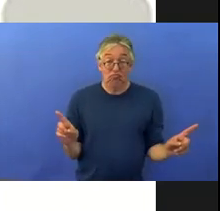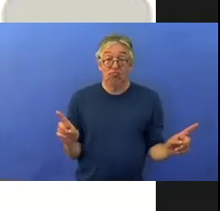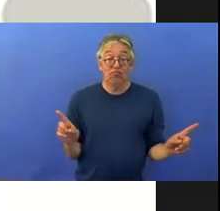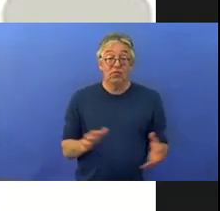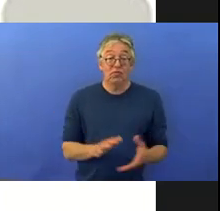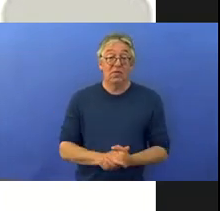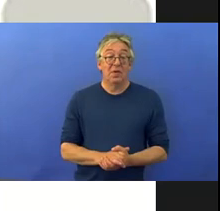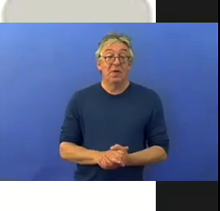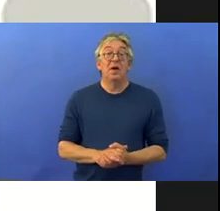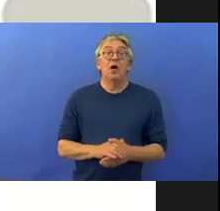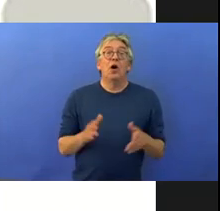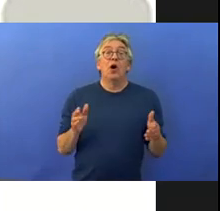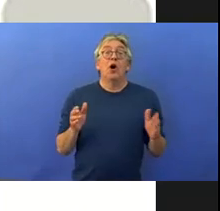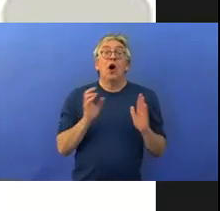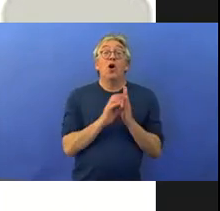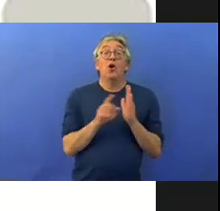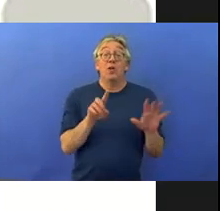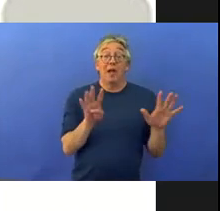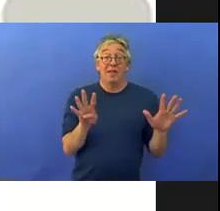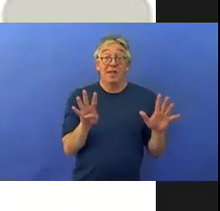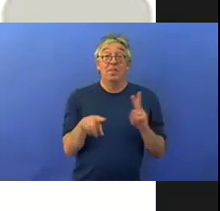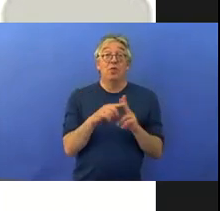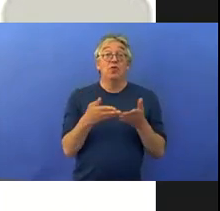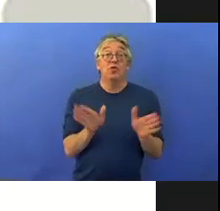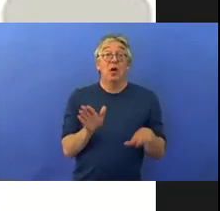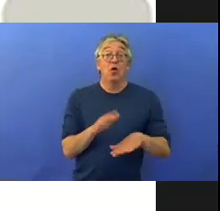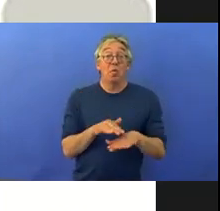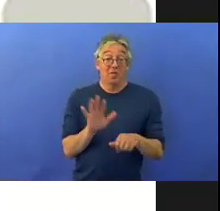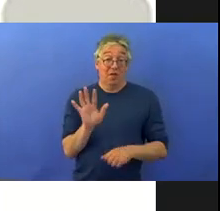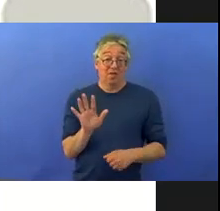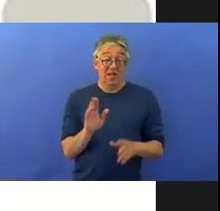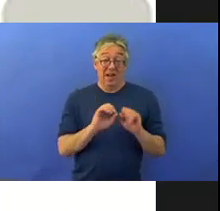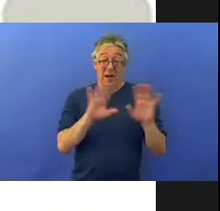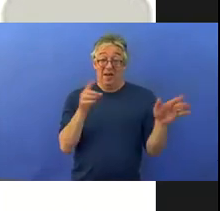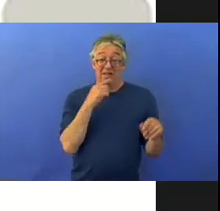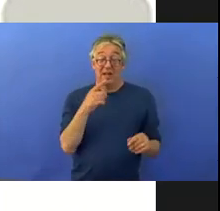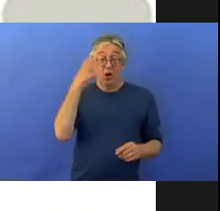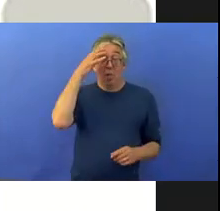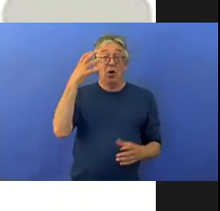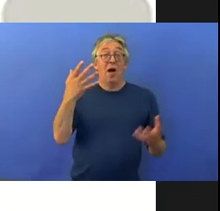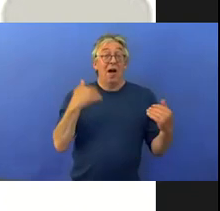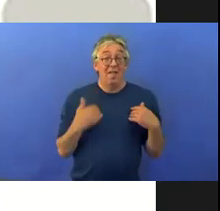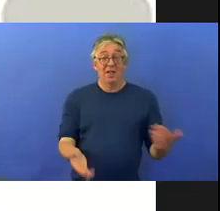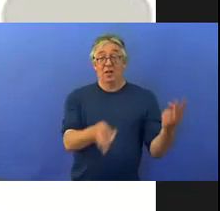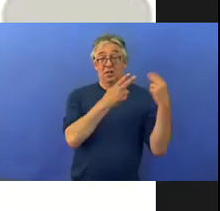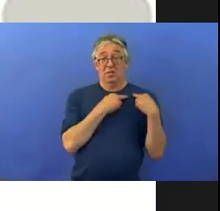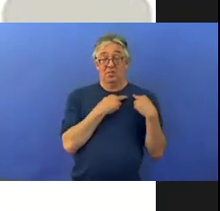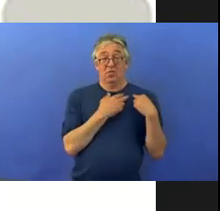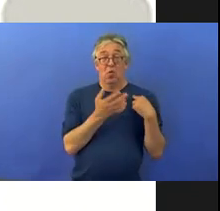and General Comment 5 clearly state the responsibilities of states, so there is not room for not